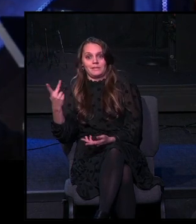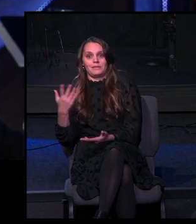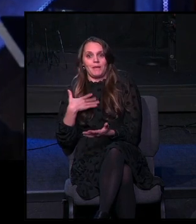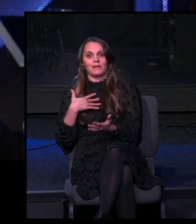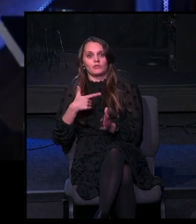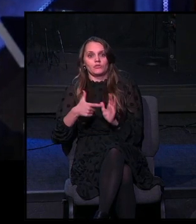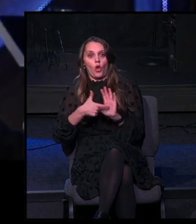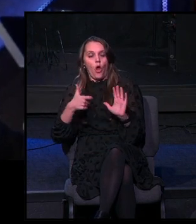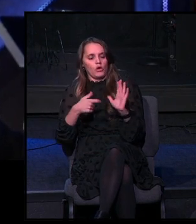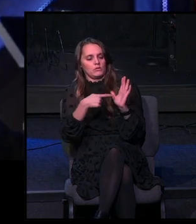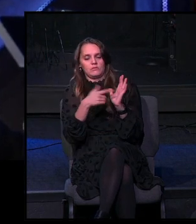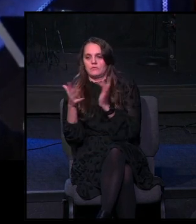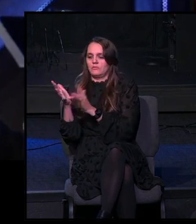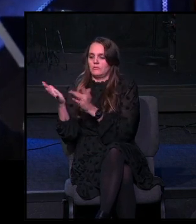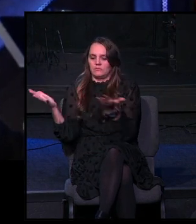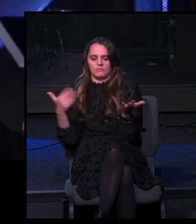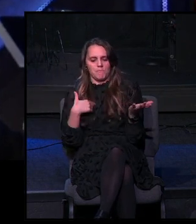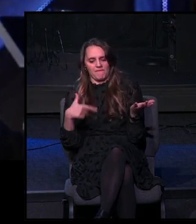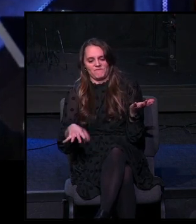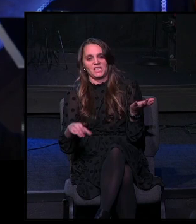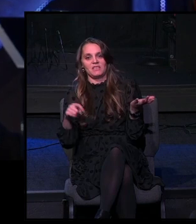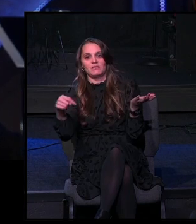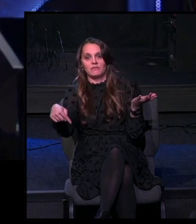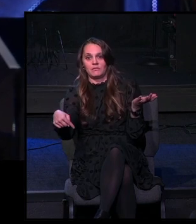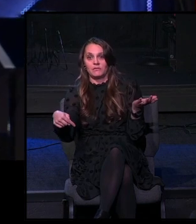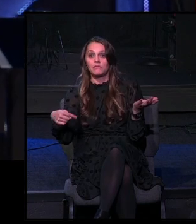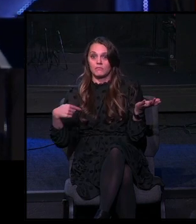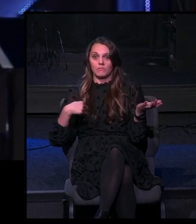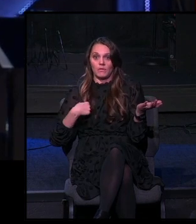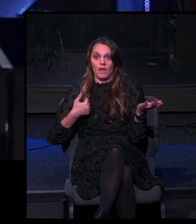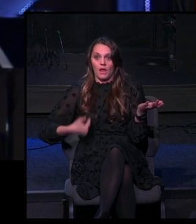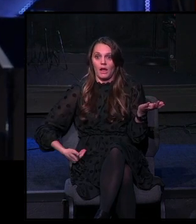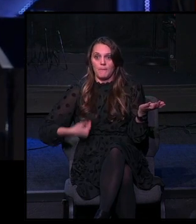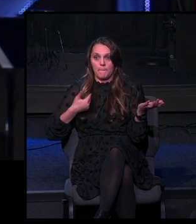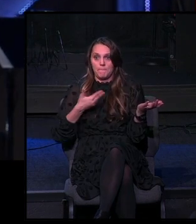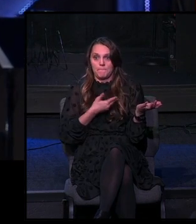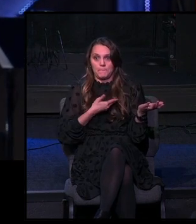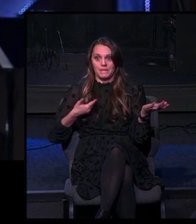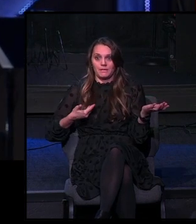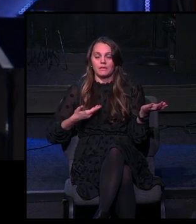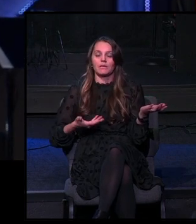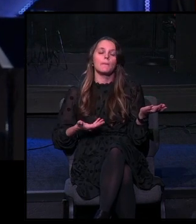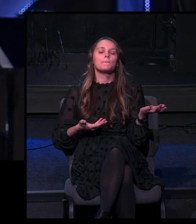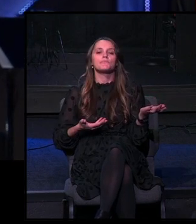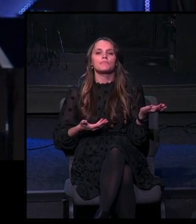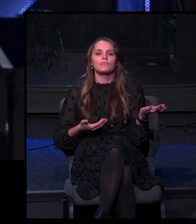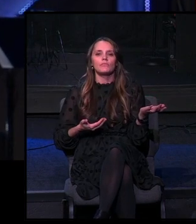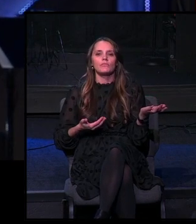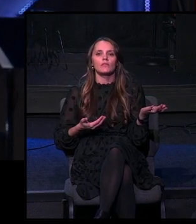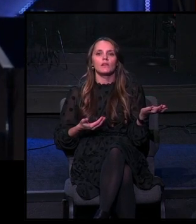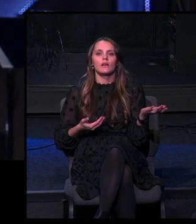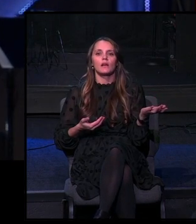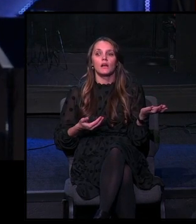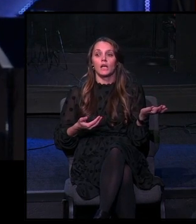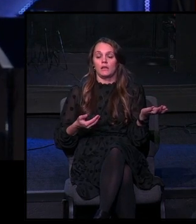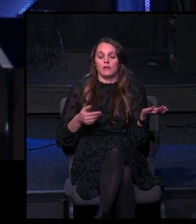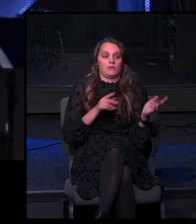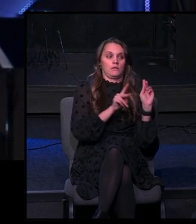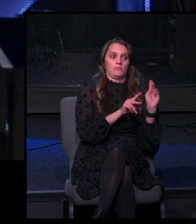side? Here's my feet. It's me. And they went, yep, I can see right through that. That is him.